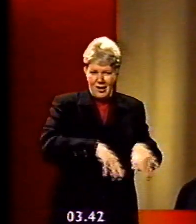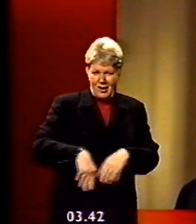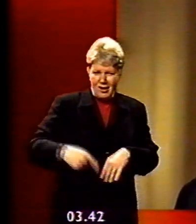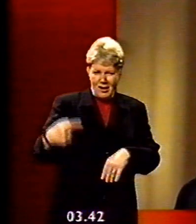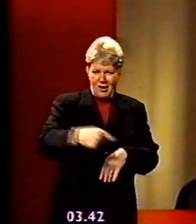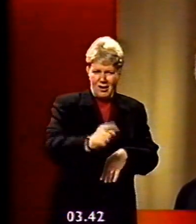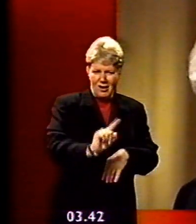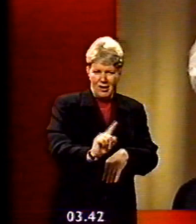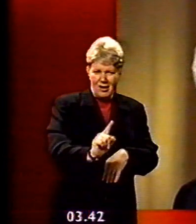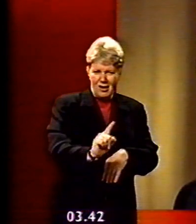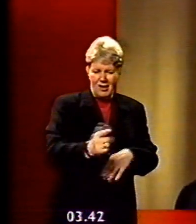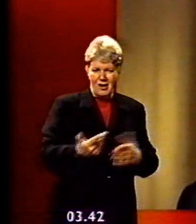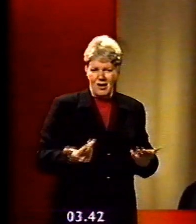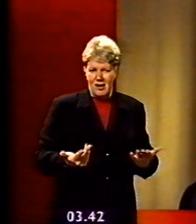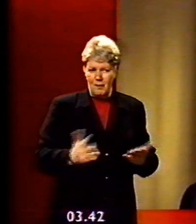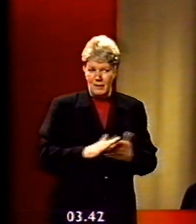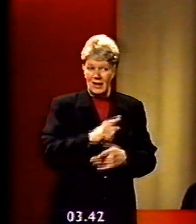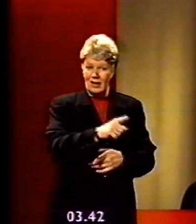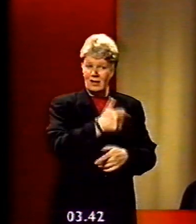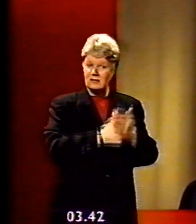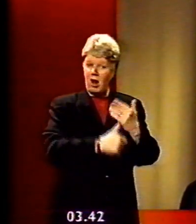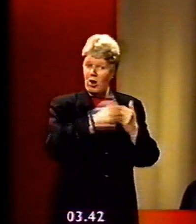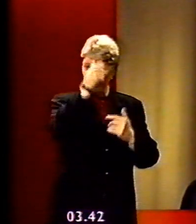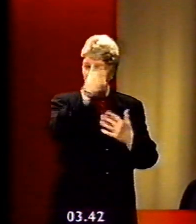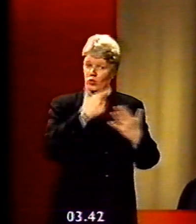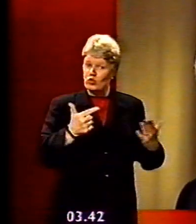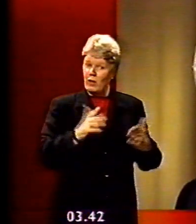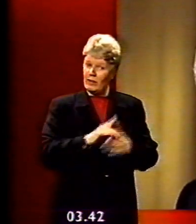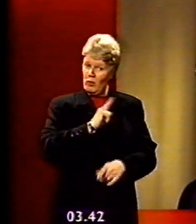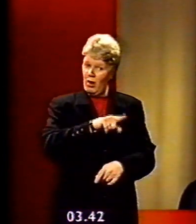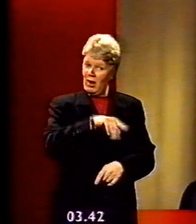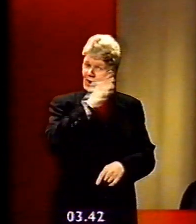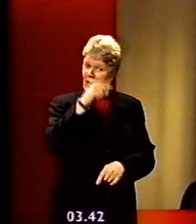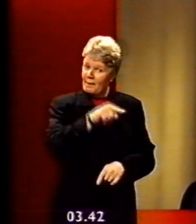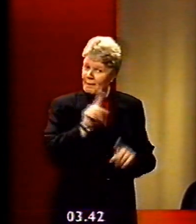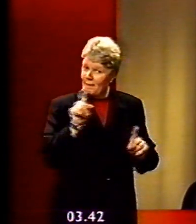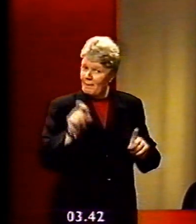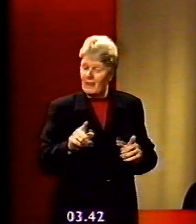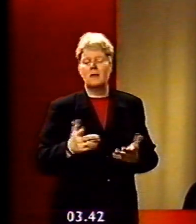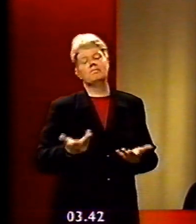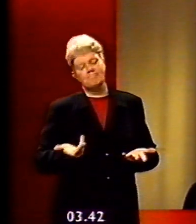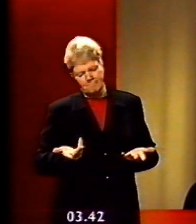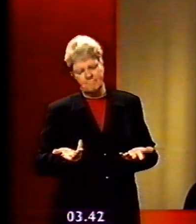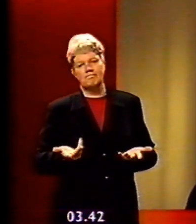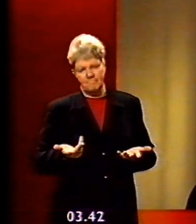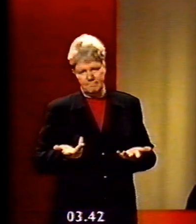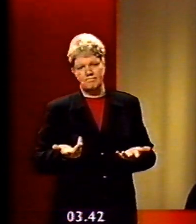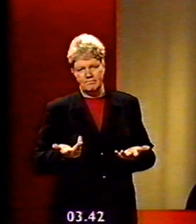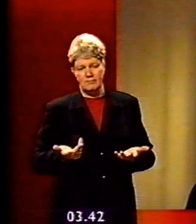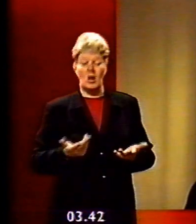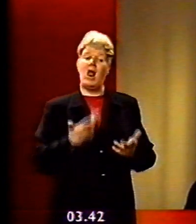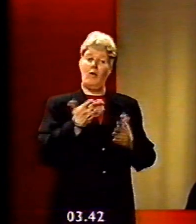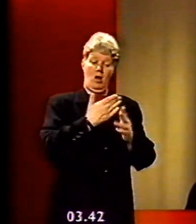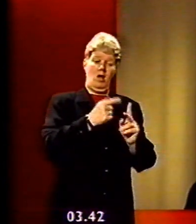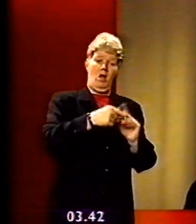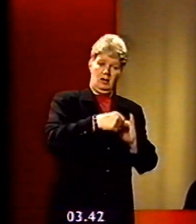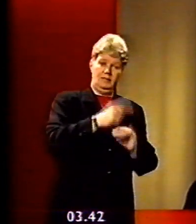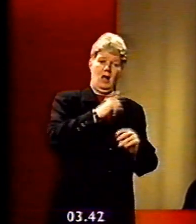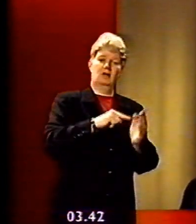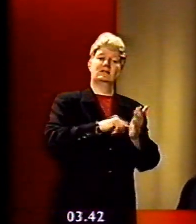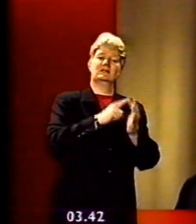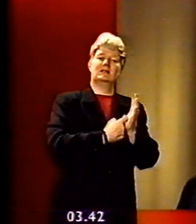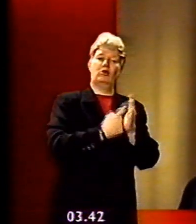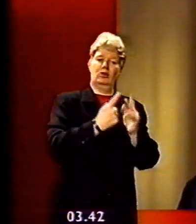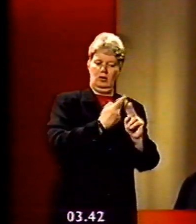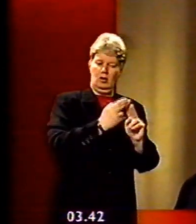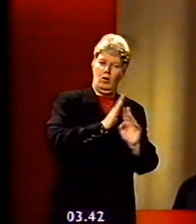learned too much. Yes, he did. And so the next day, he and Terry went to the center of town because they